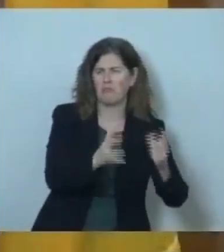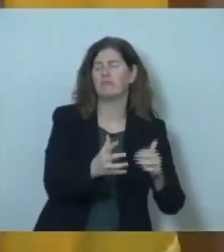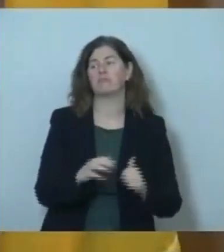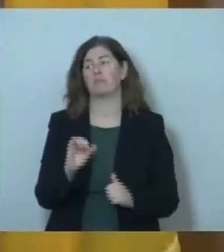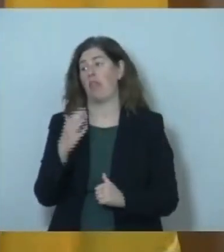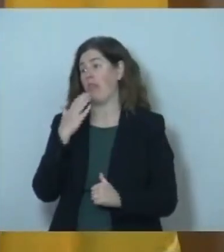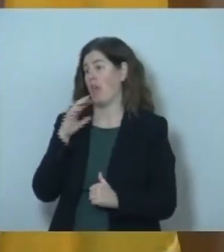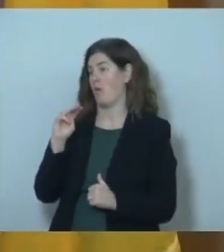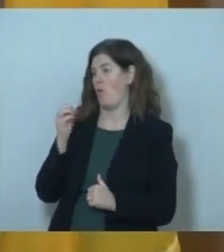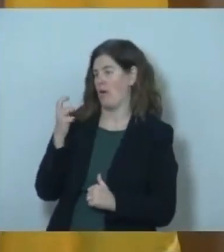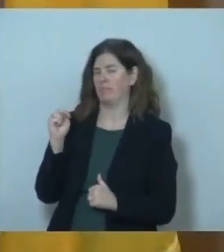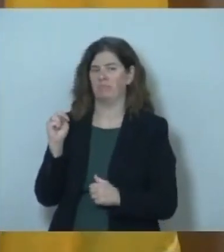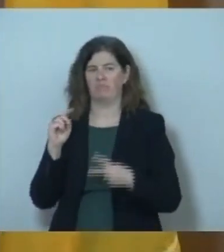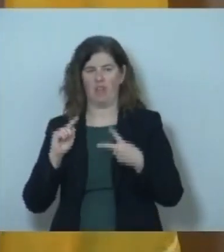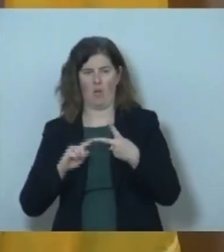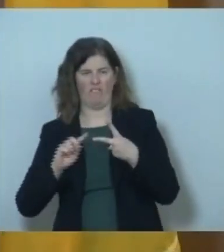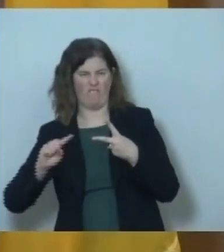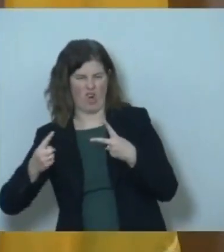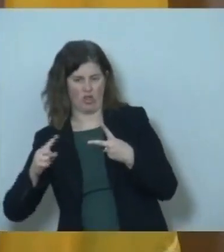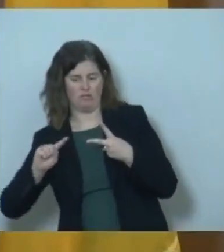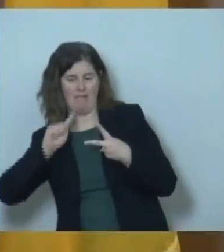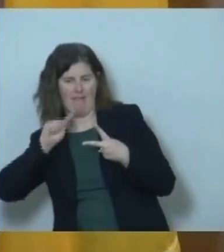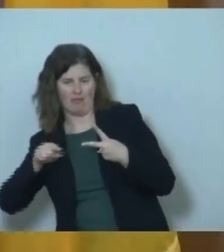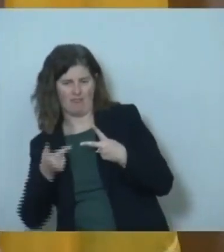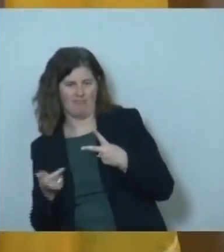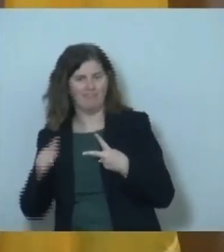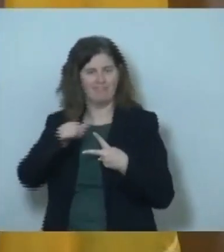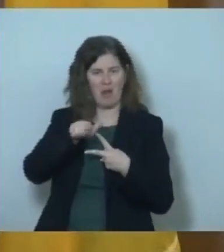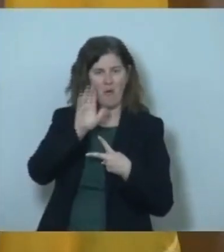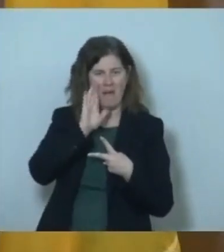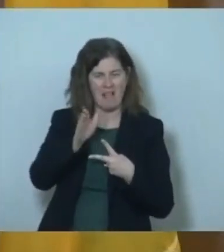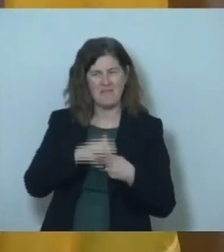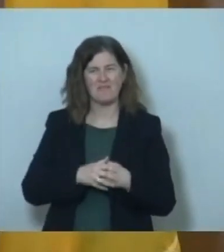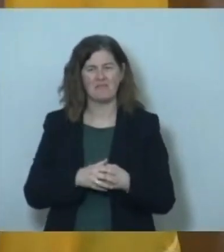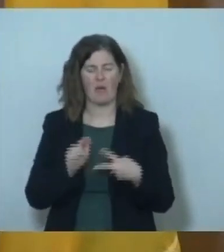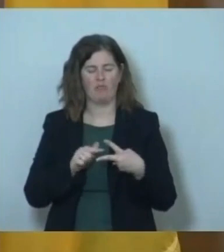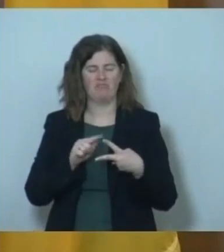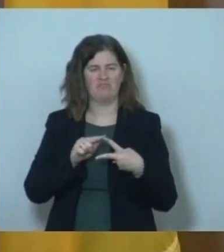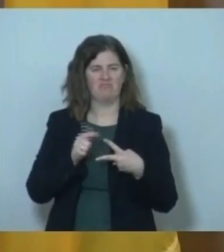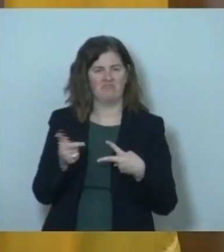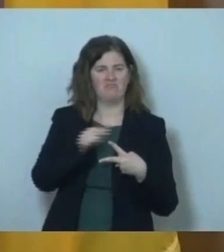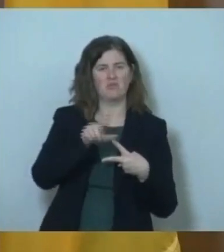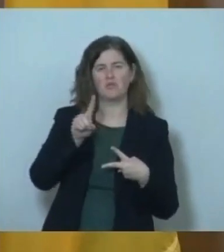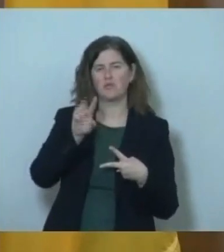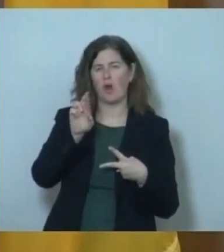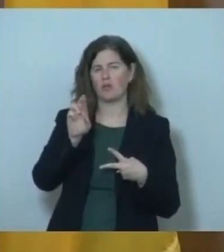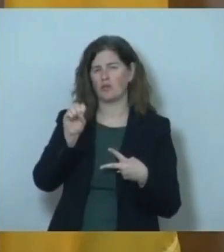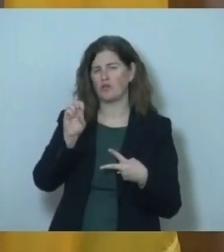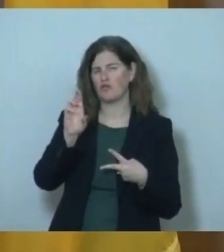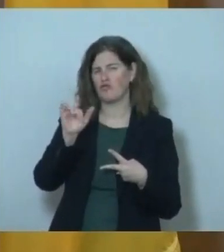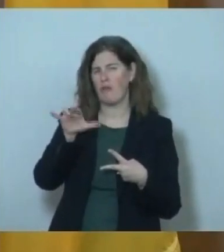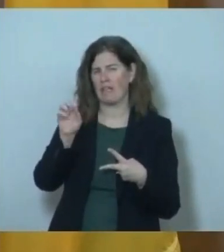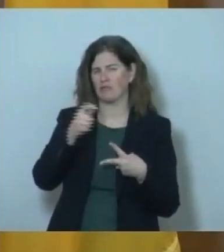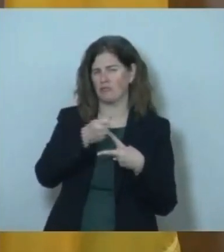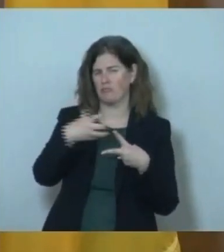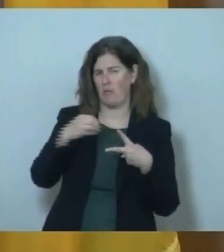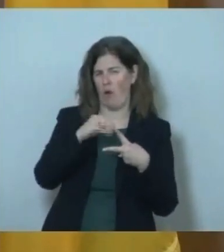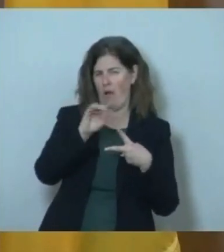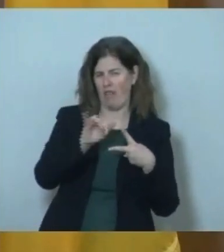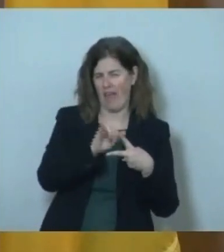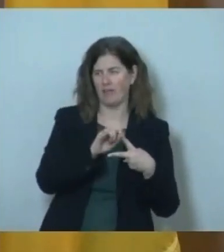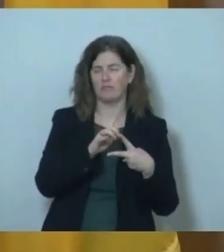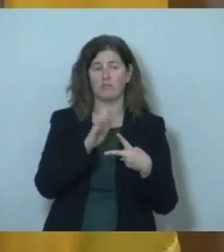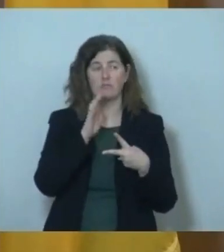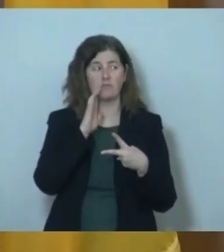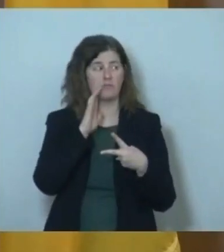much, Morgan. I'll do the latter part of your question first, and then I'll defer to Dr. Scrace on, but sort of remind